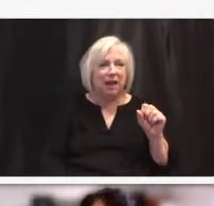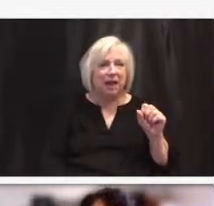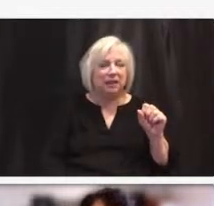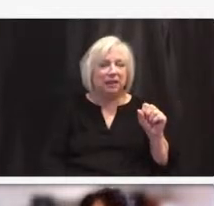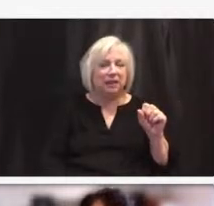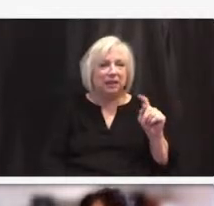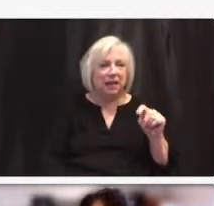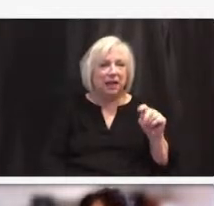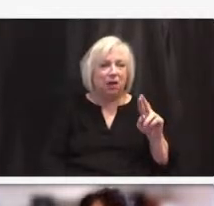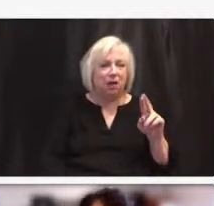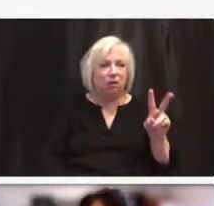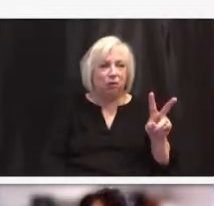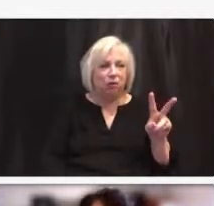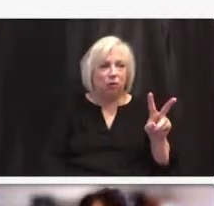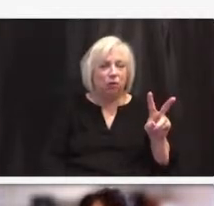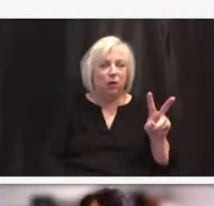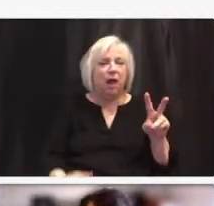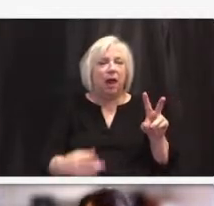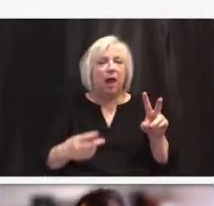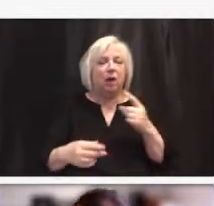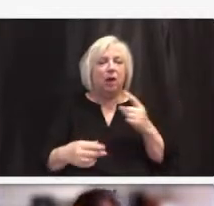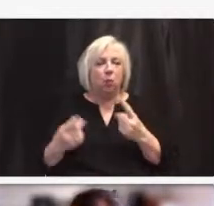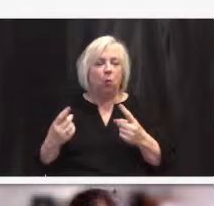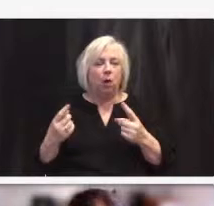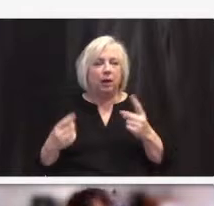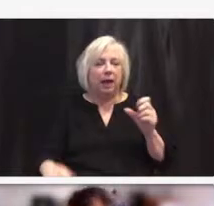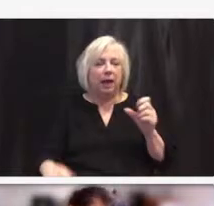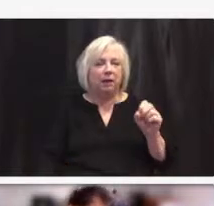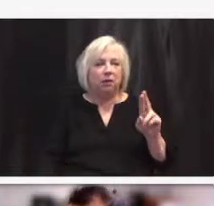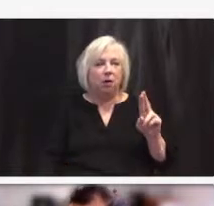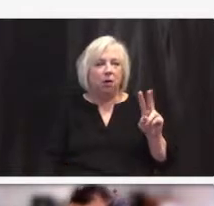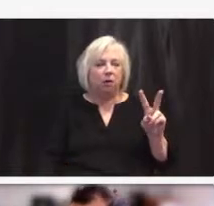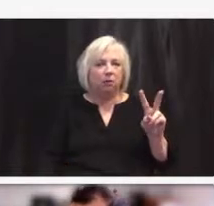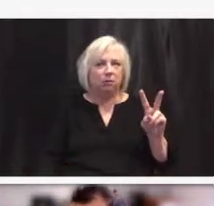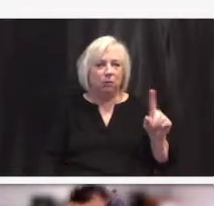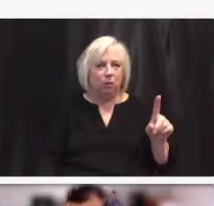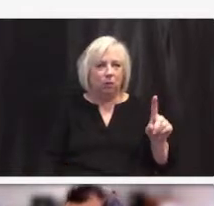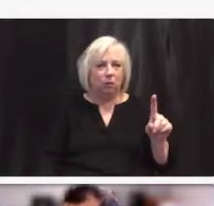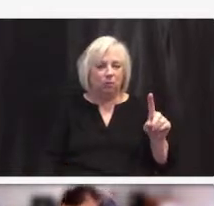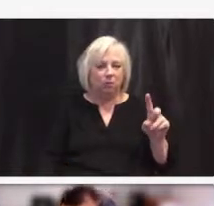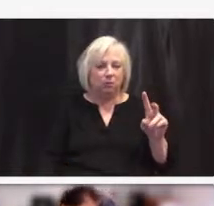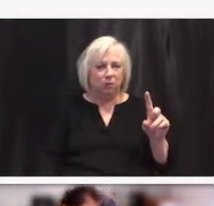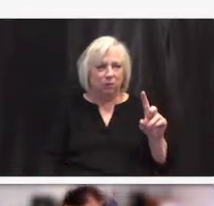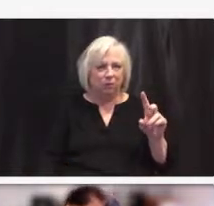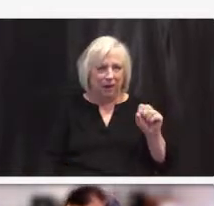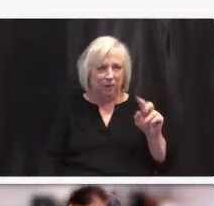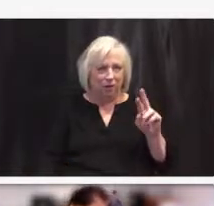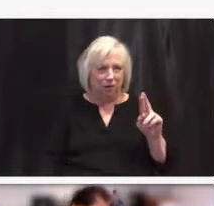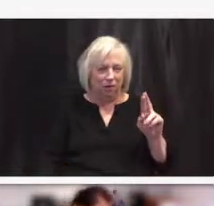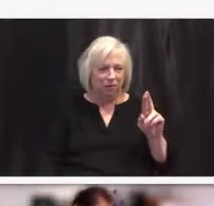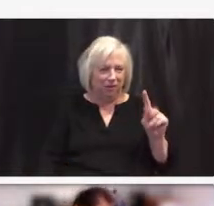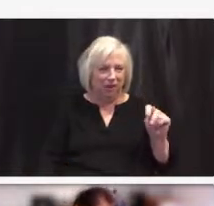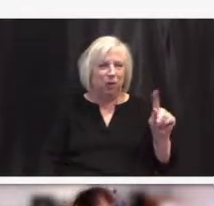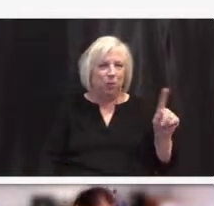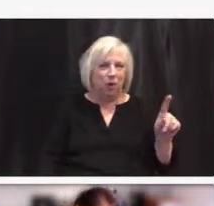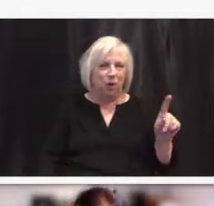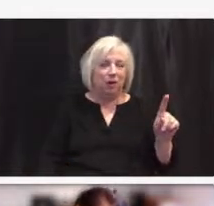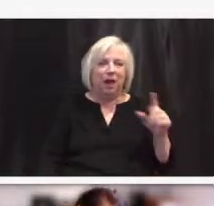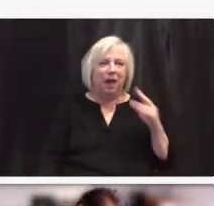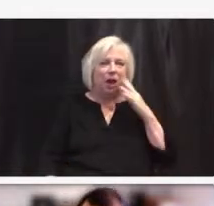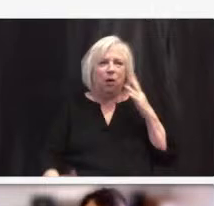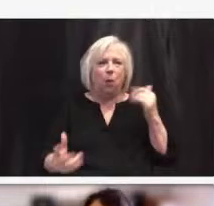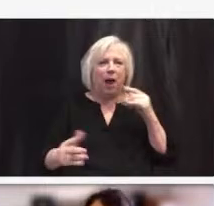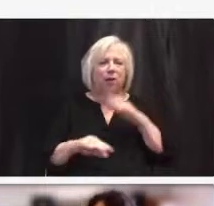SR2s, 14 SR2s and one SR1 on the consent agenda. I don't know why those were on the consent agenda. We had